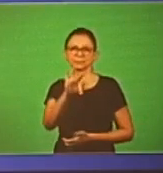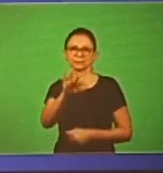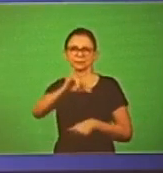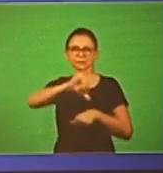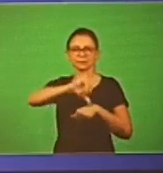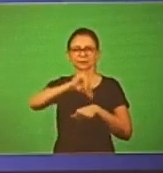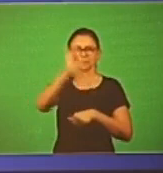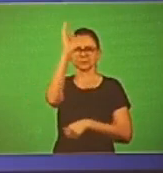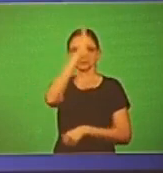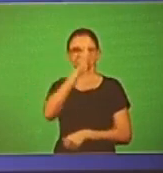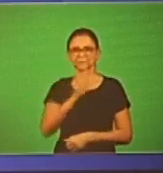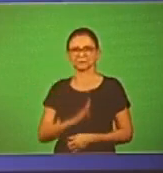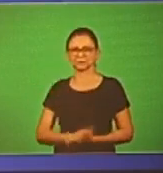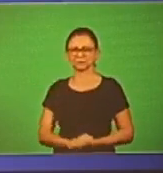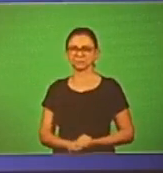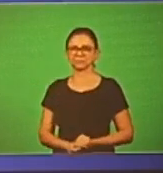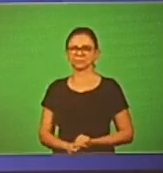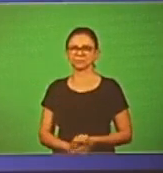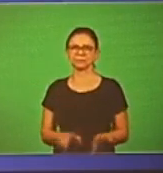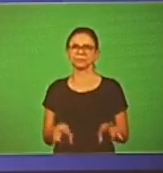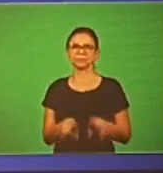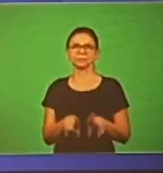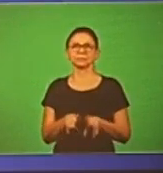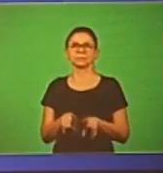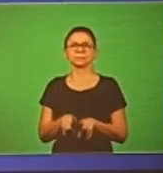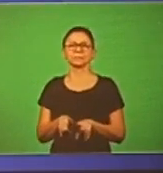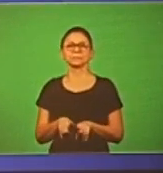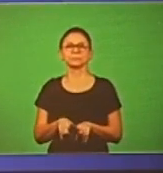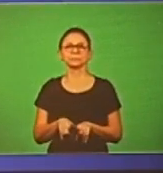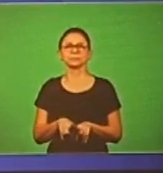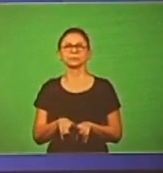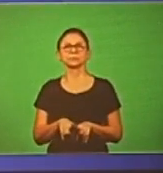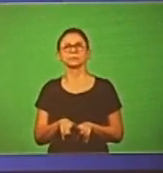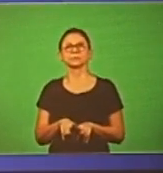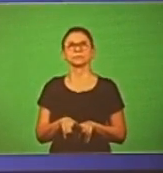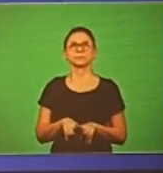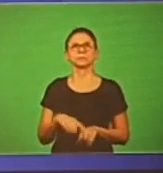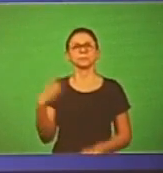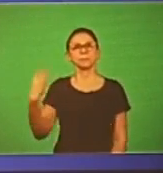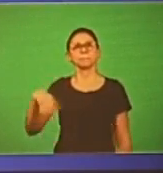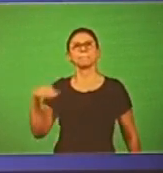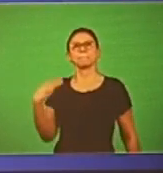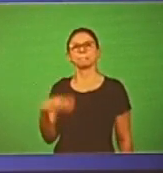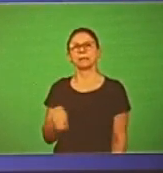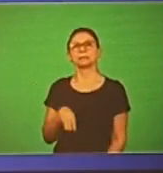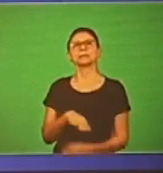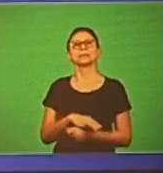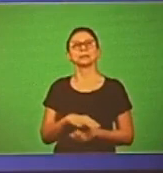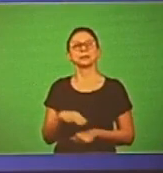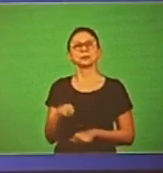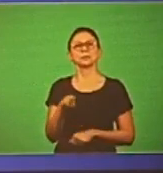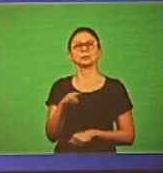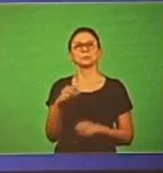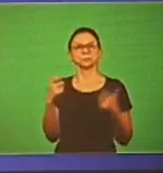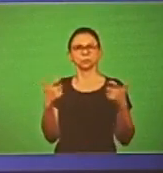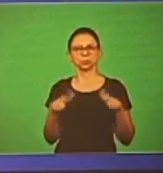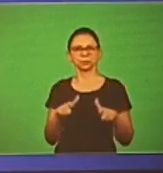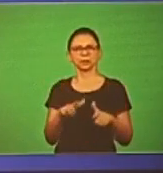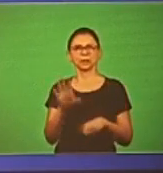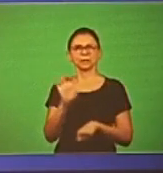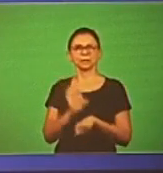federal district, the capital of Brazil, and also Duque Bacelar, city of Maranhão, in